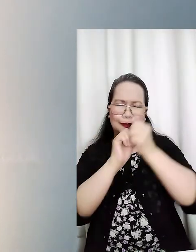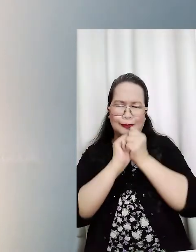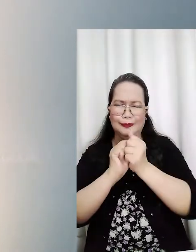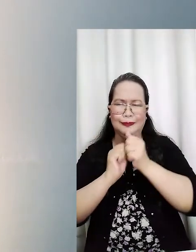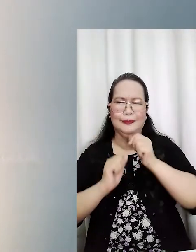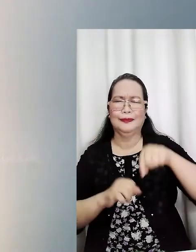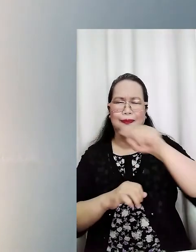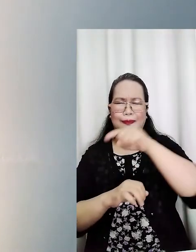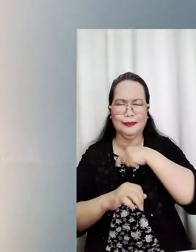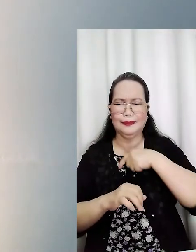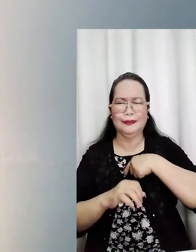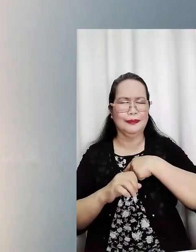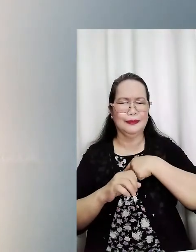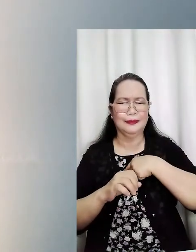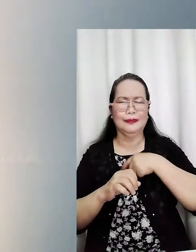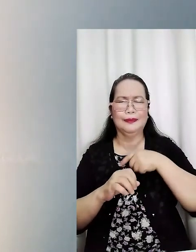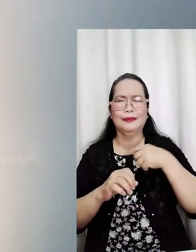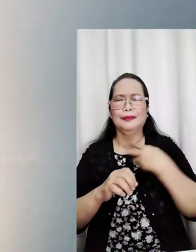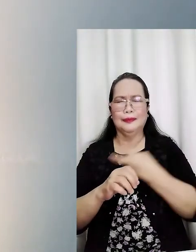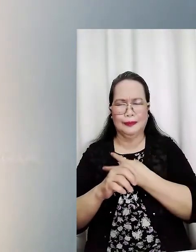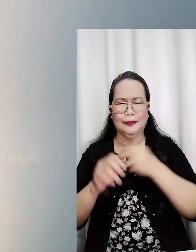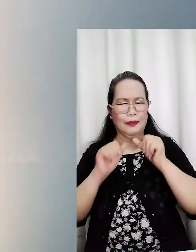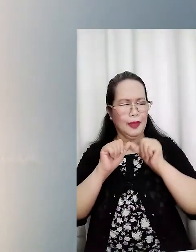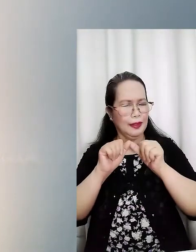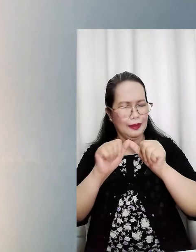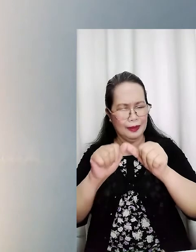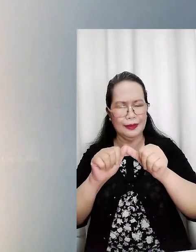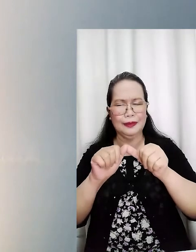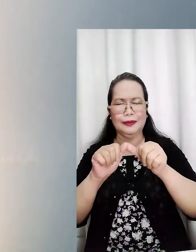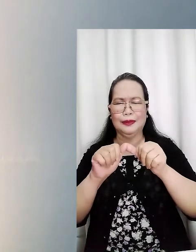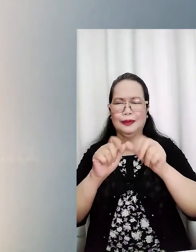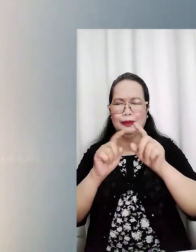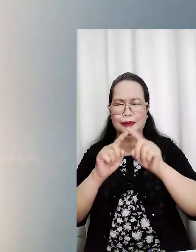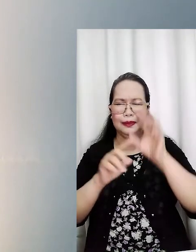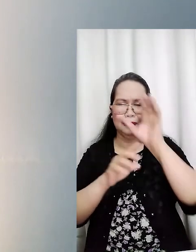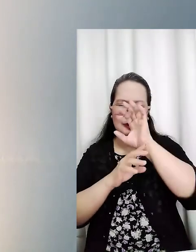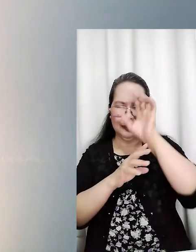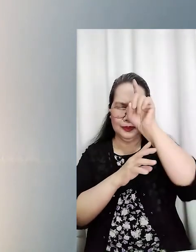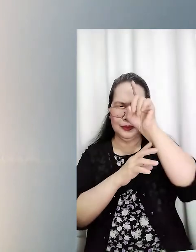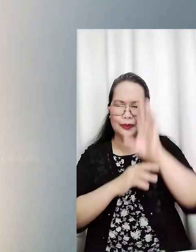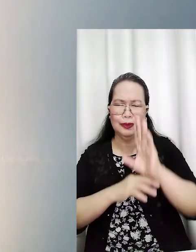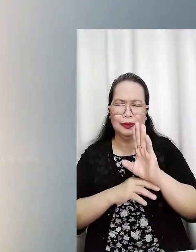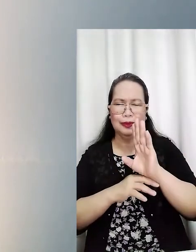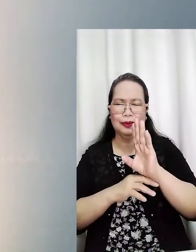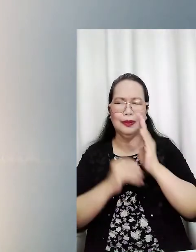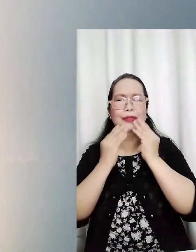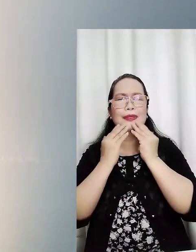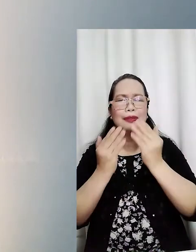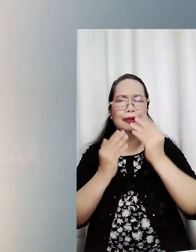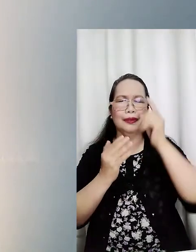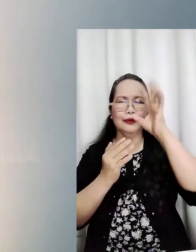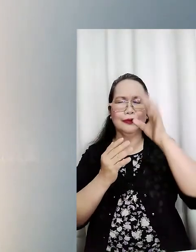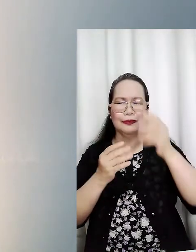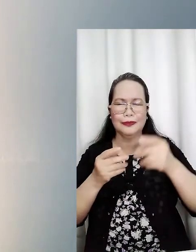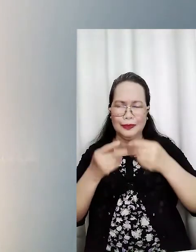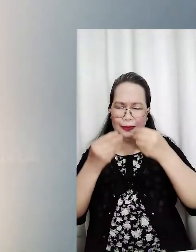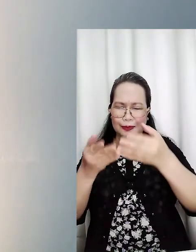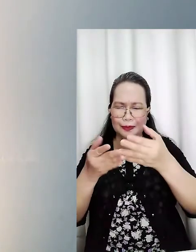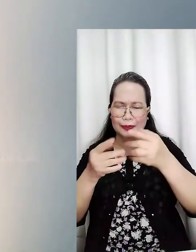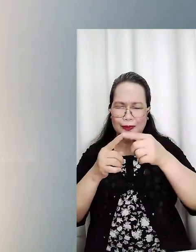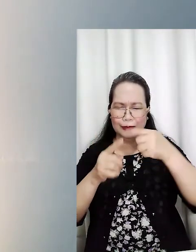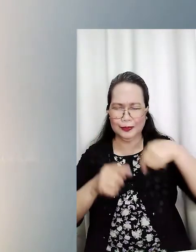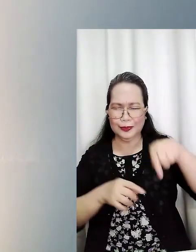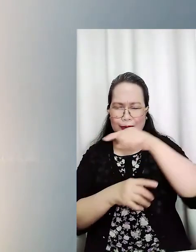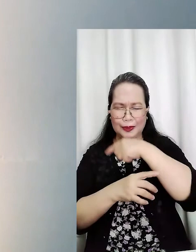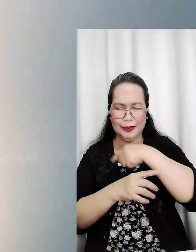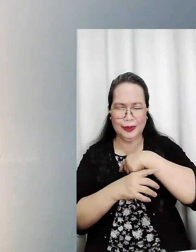namin. And so Lord, even as we continue to seek your face, salamat, Panginoon, sa iyong mga provisions